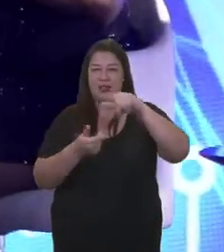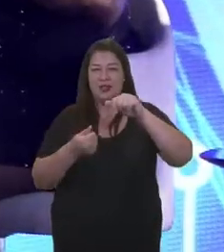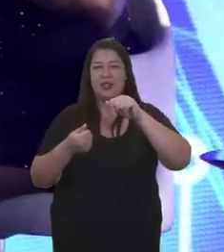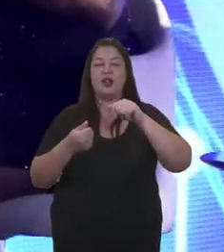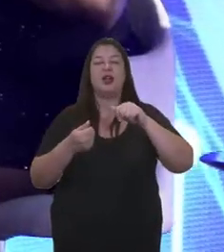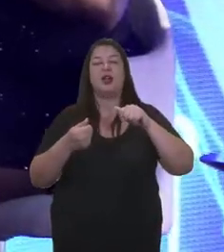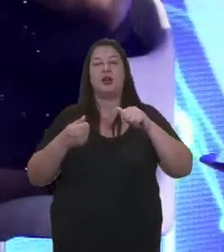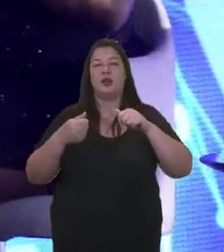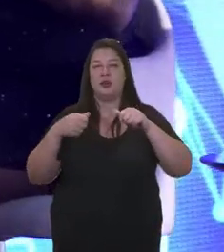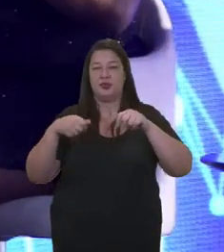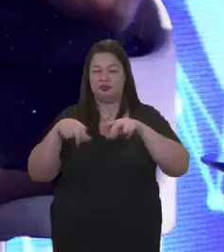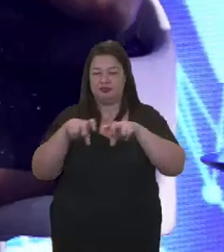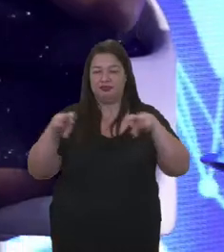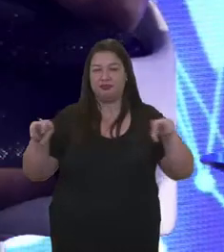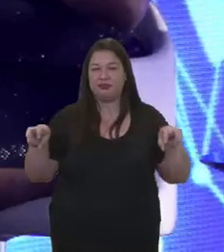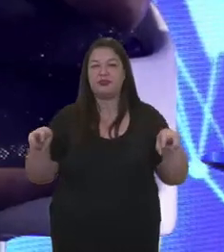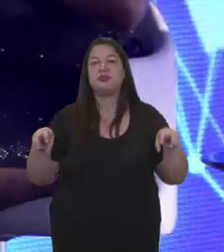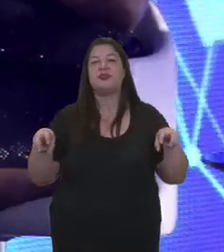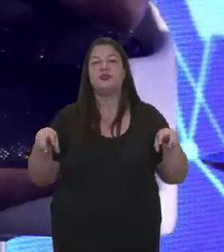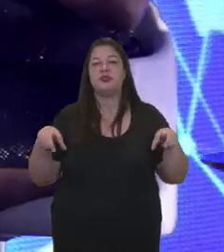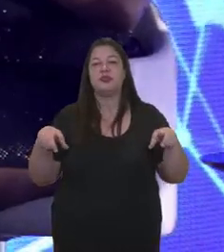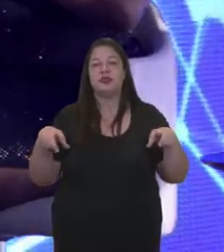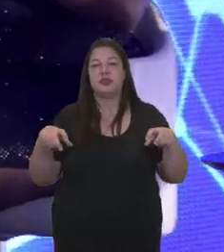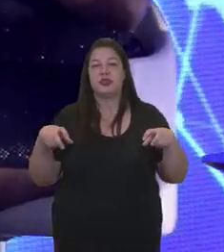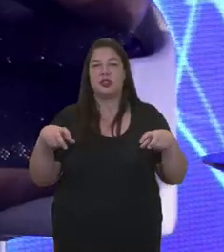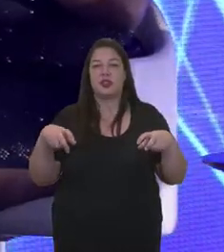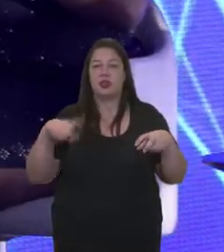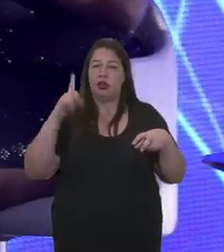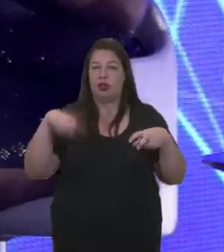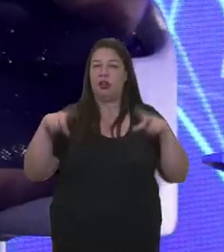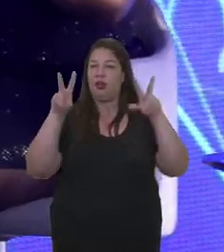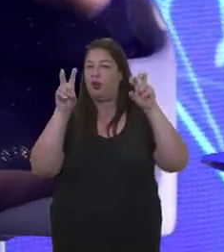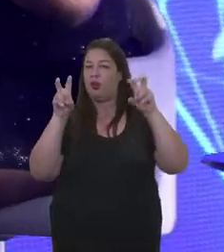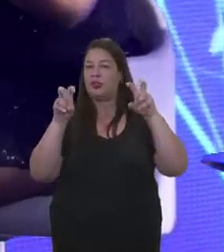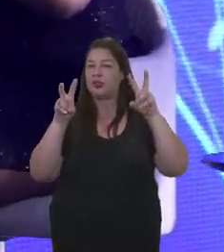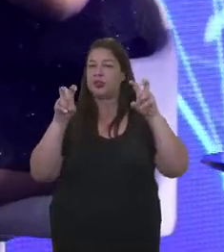companies, in corporate boards,